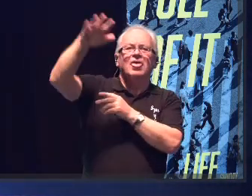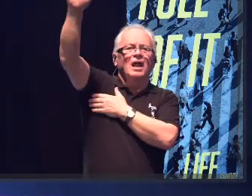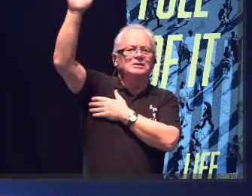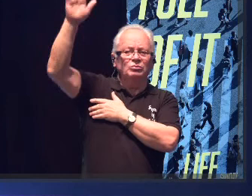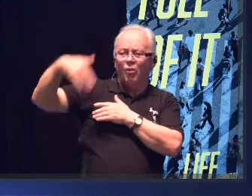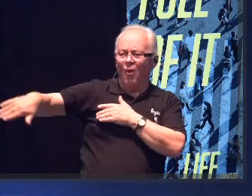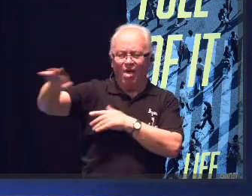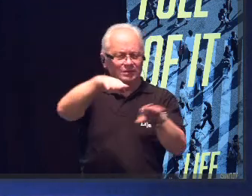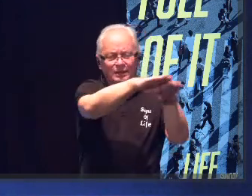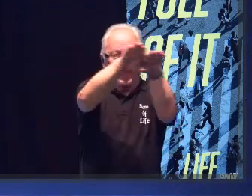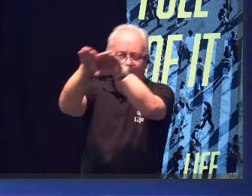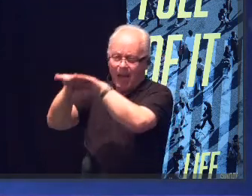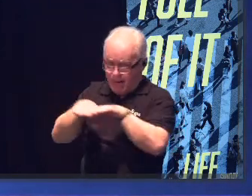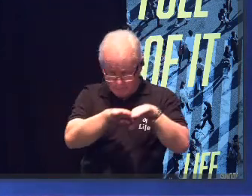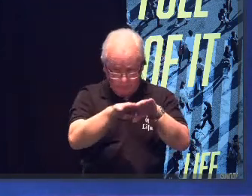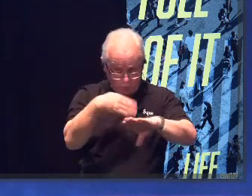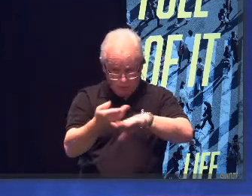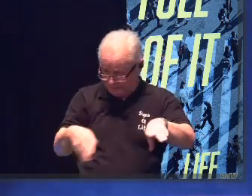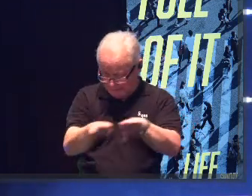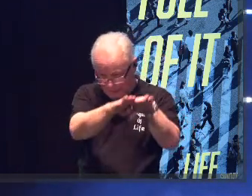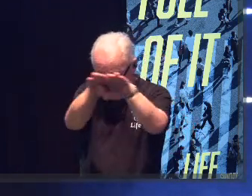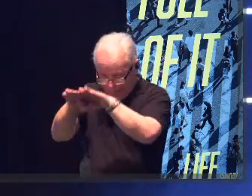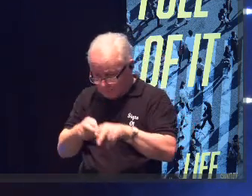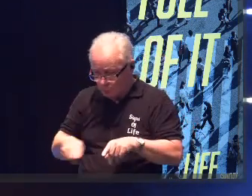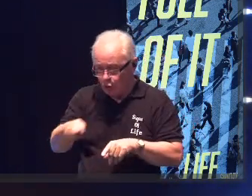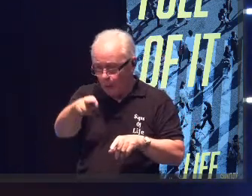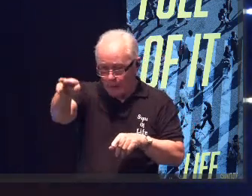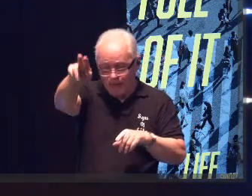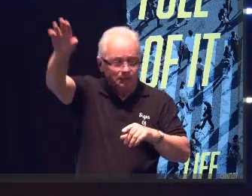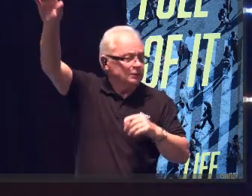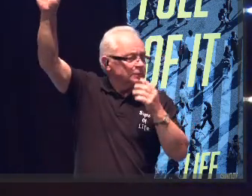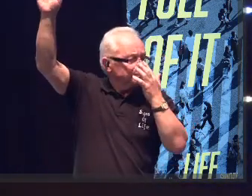in this together. We're all on a journey on this. Come on.